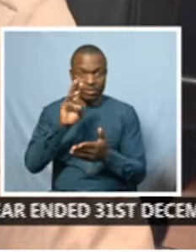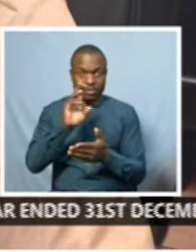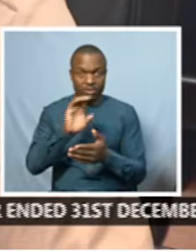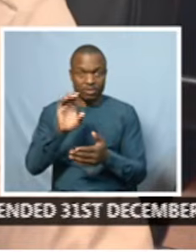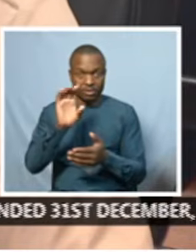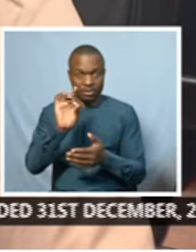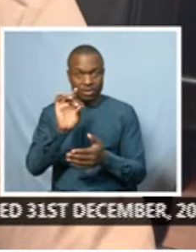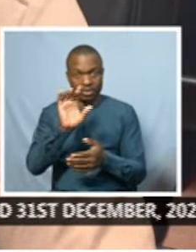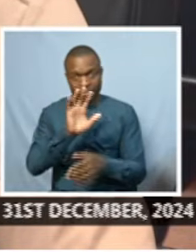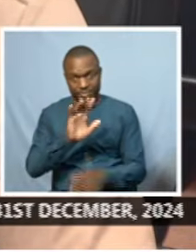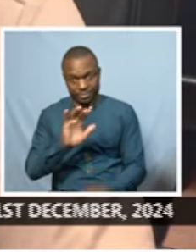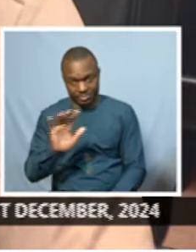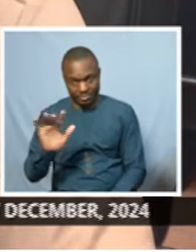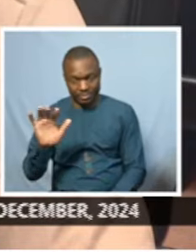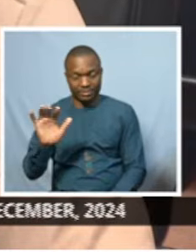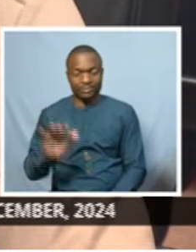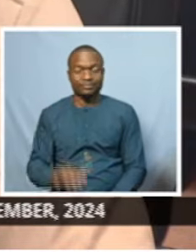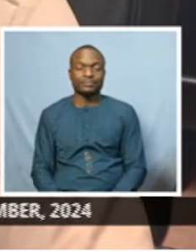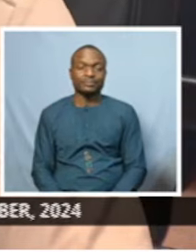6,680 something?